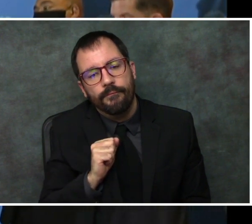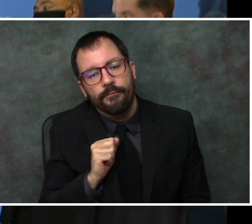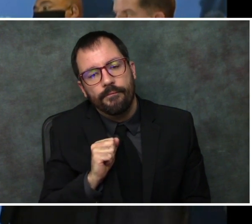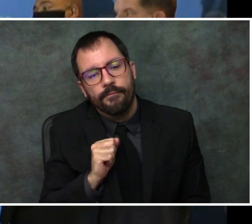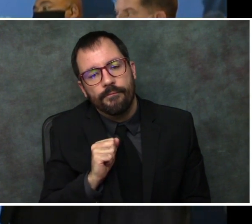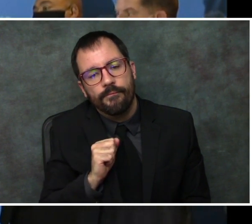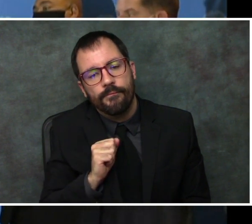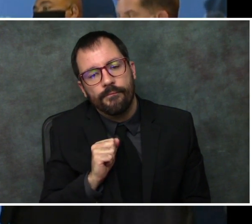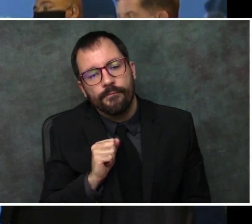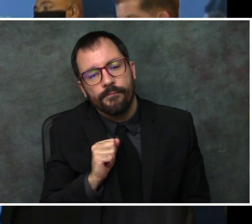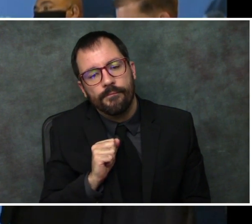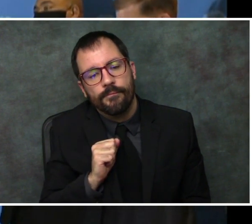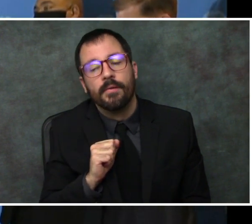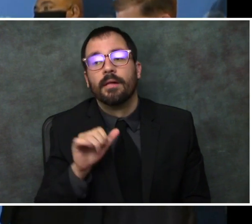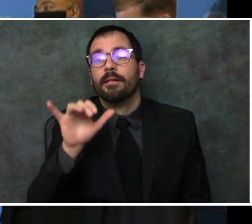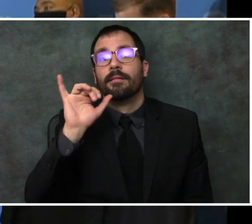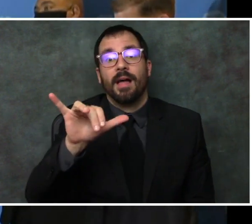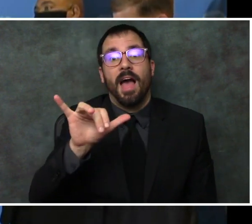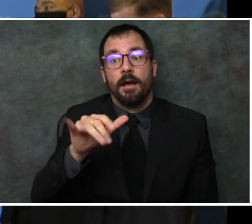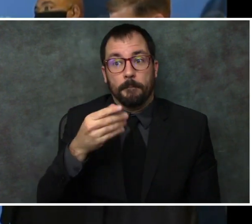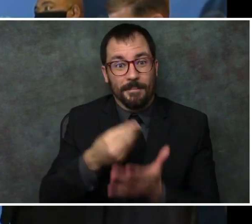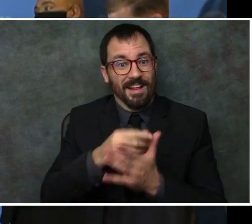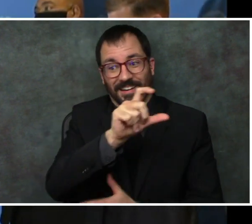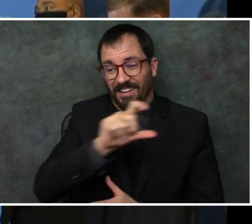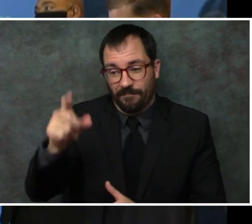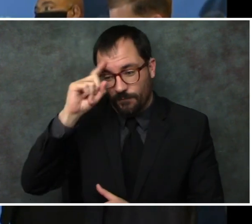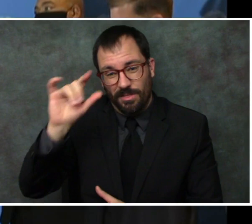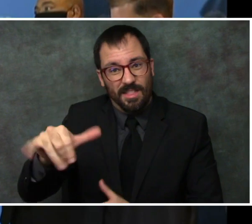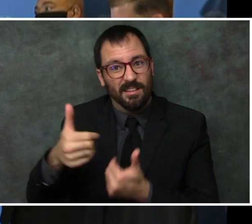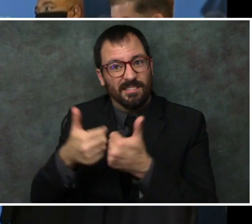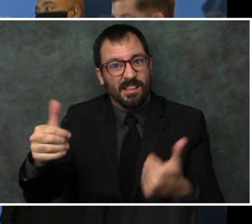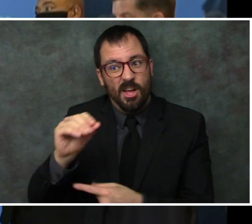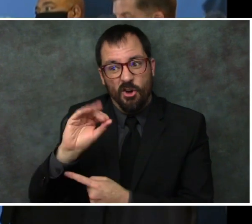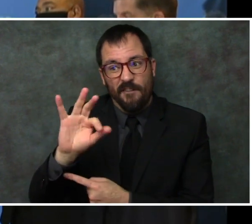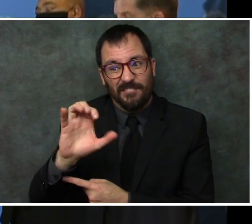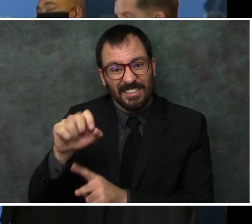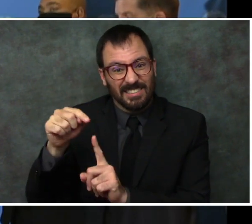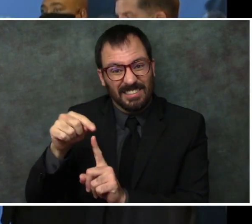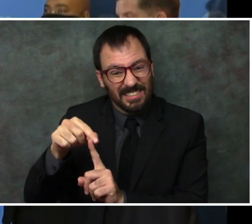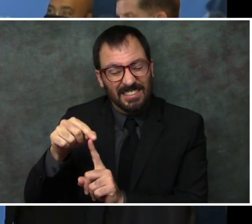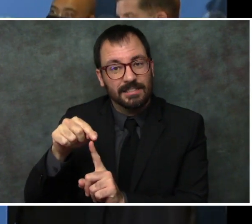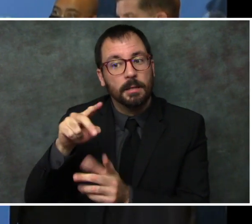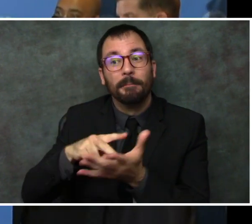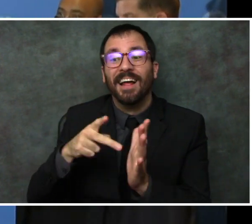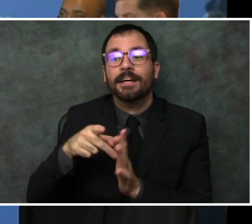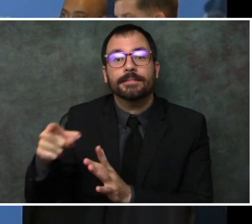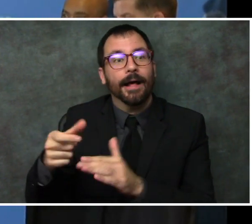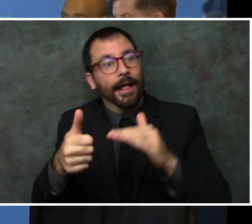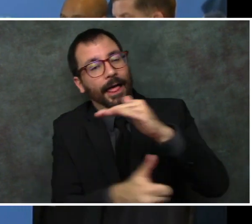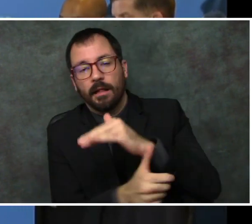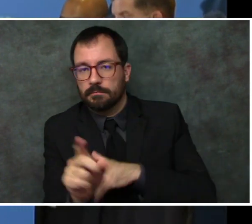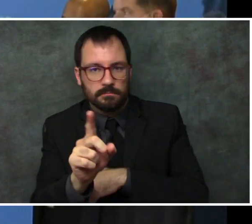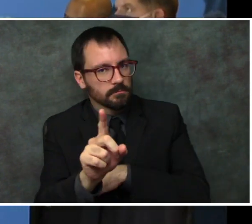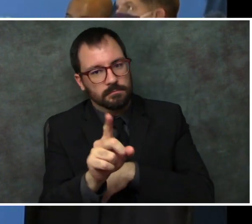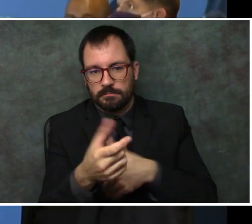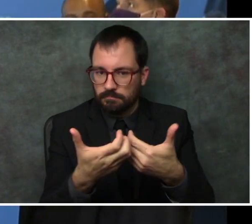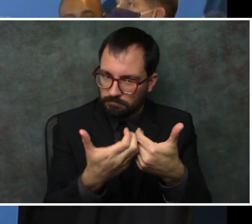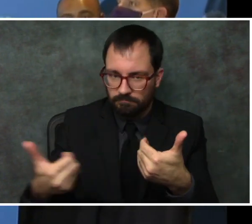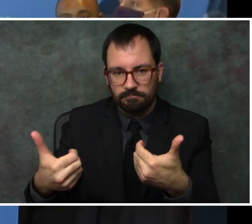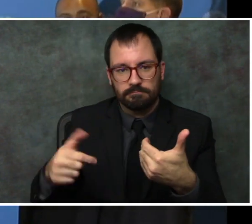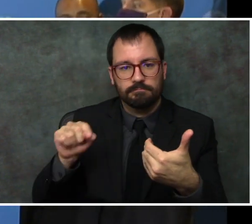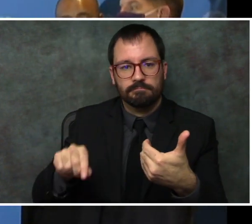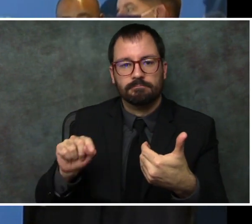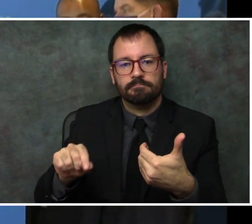that, when we talk about setting up a separate office, which is the separate and apart from the BPD for the OPAT,